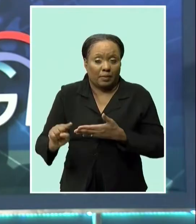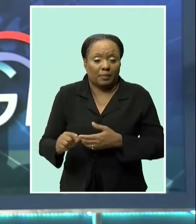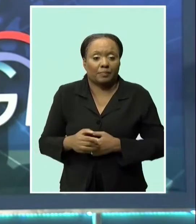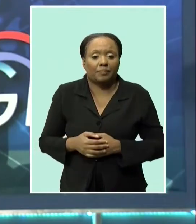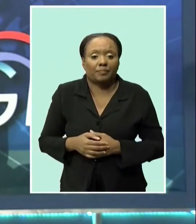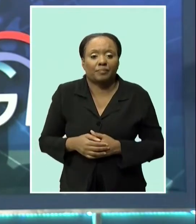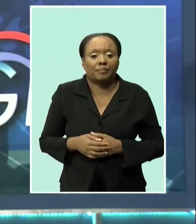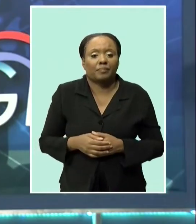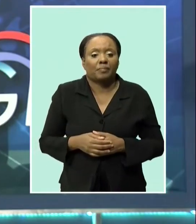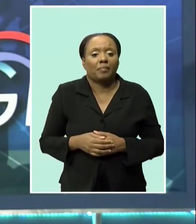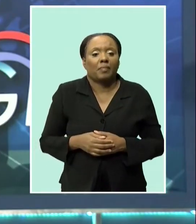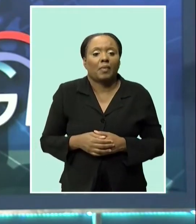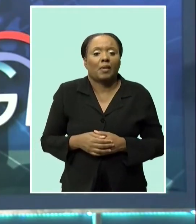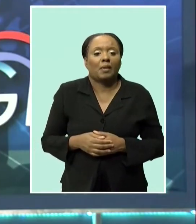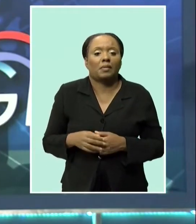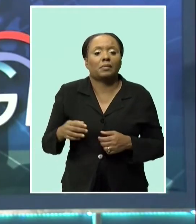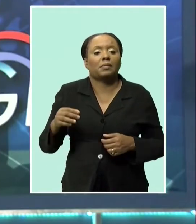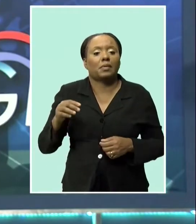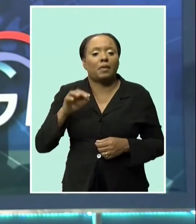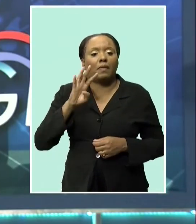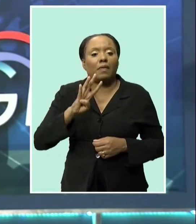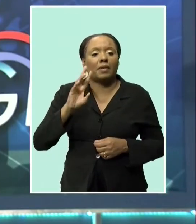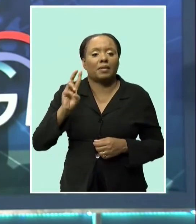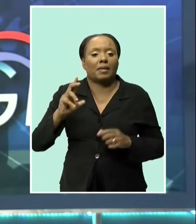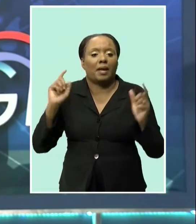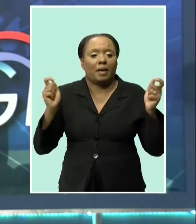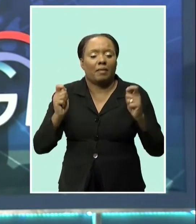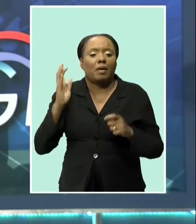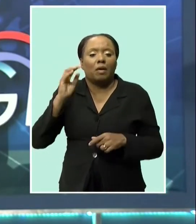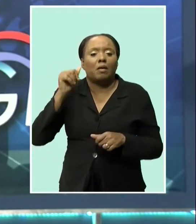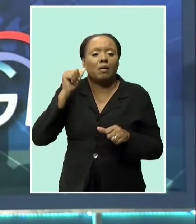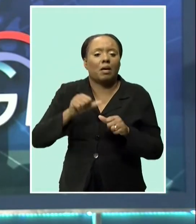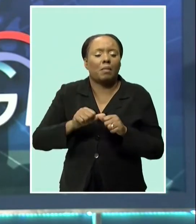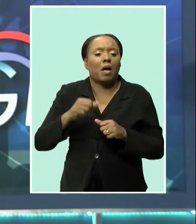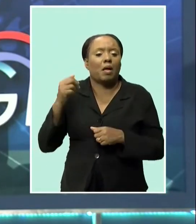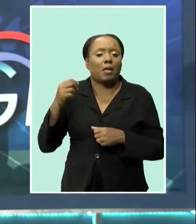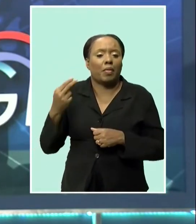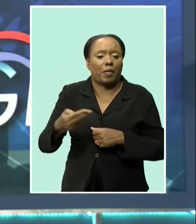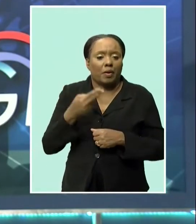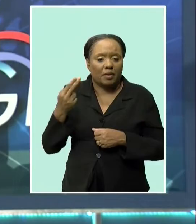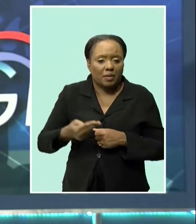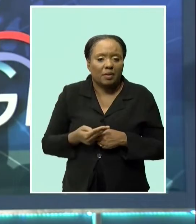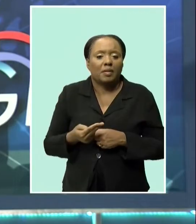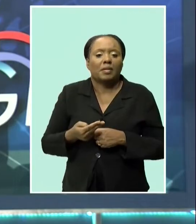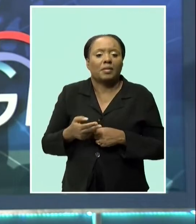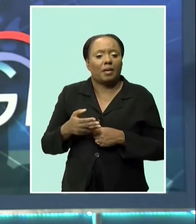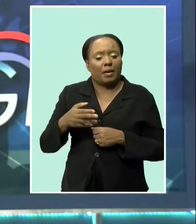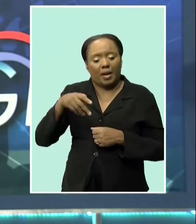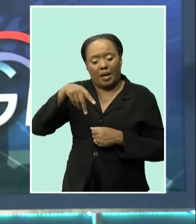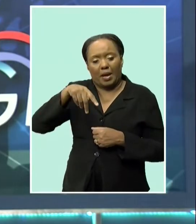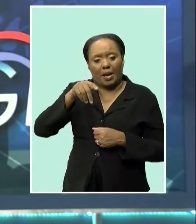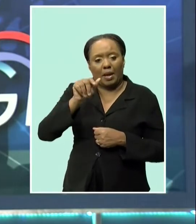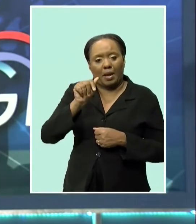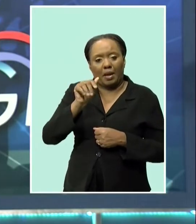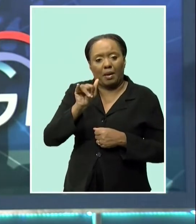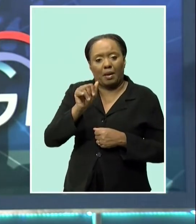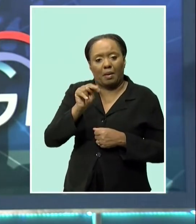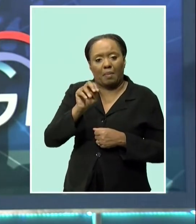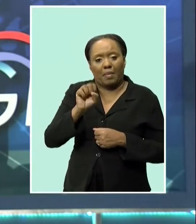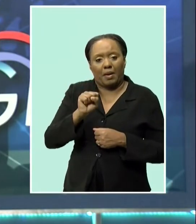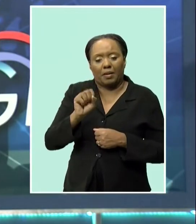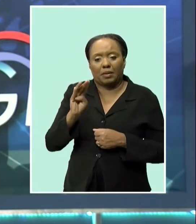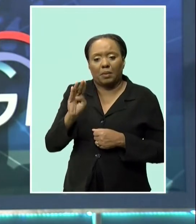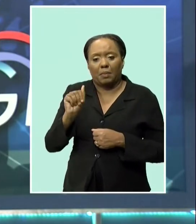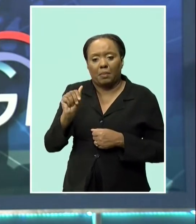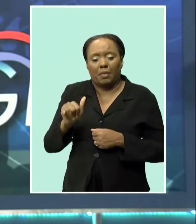The 46th anniversary of the tragedy will be commemorated on Thursday with the rededication of the Cubana Monument at Paynes Bay, which was recently